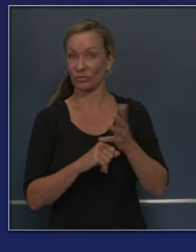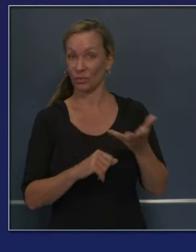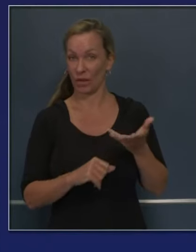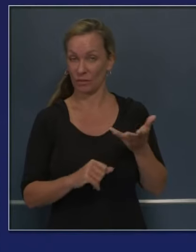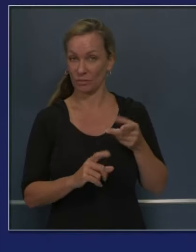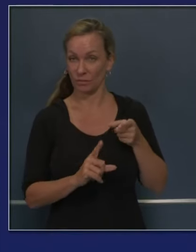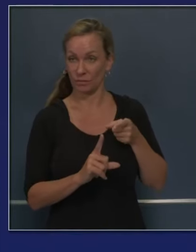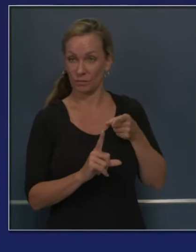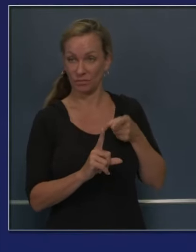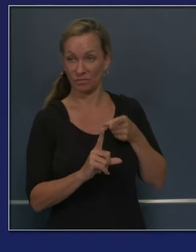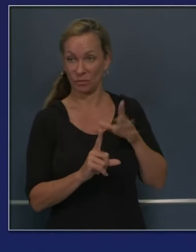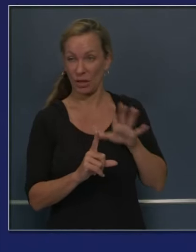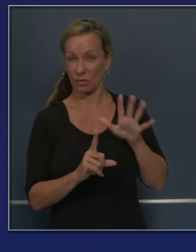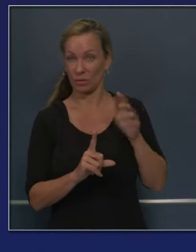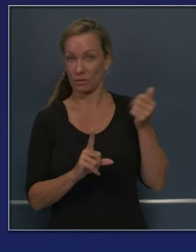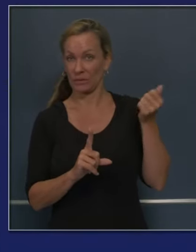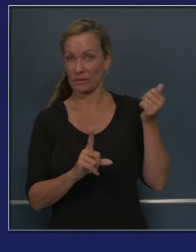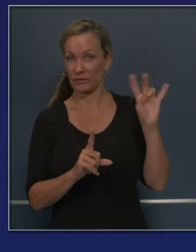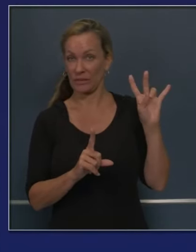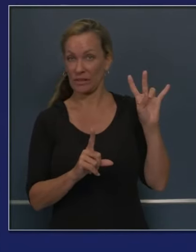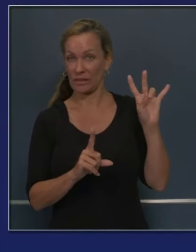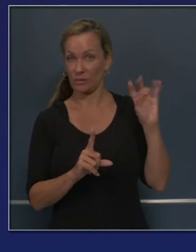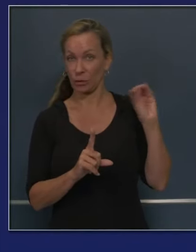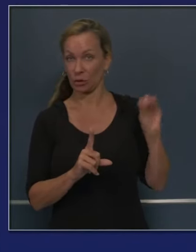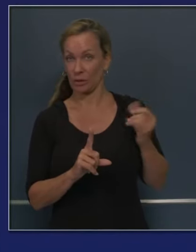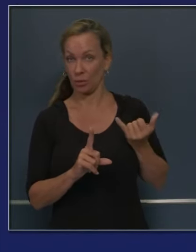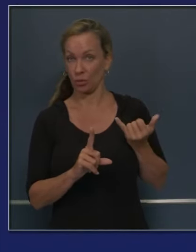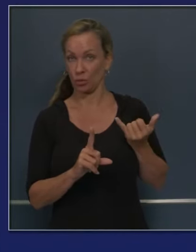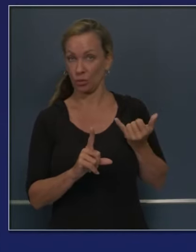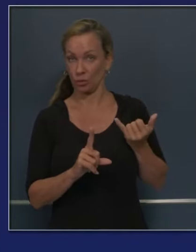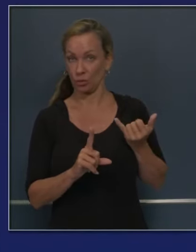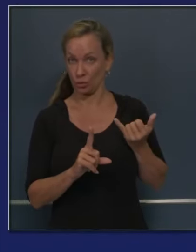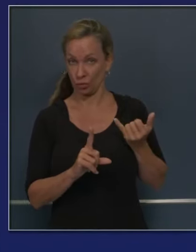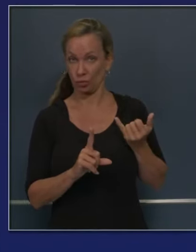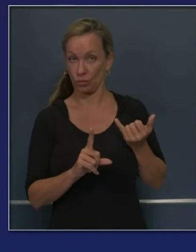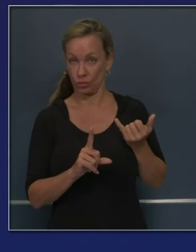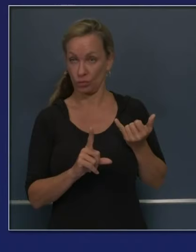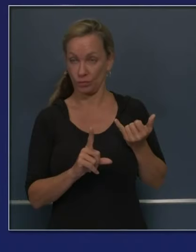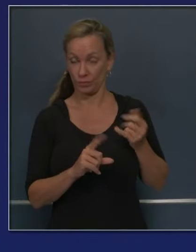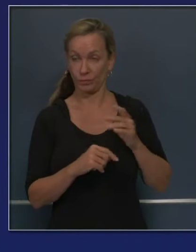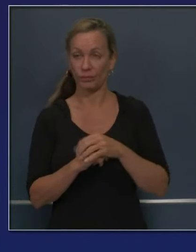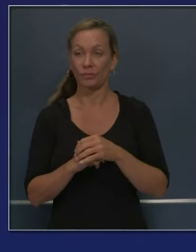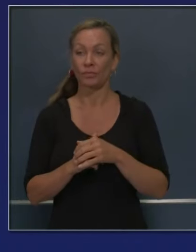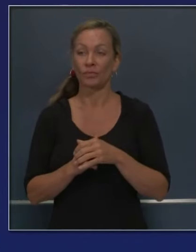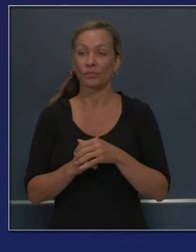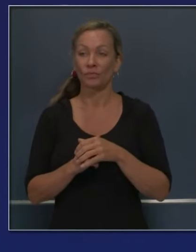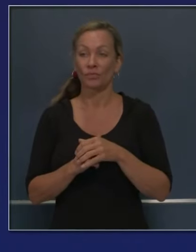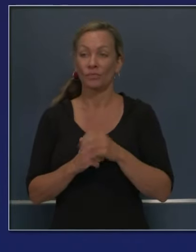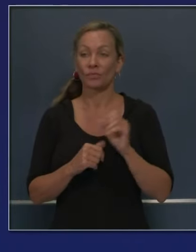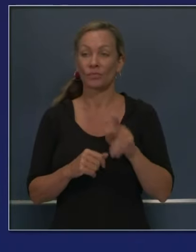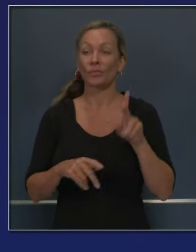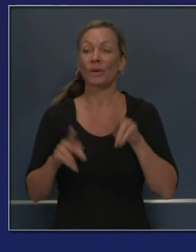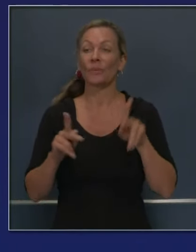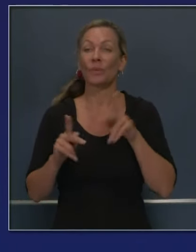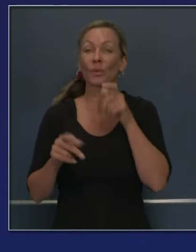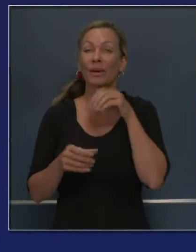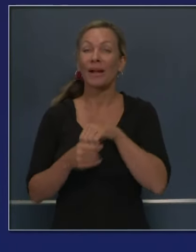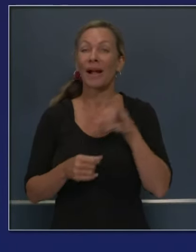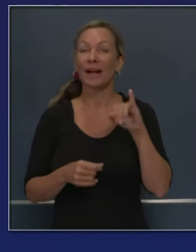represents 17% of the entire ICU capacity within the entire